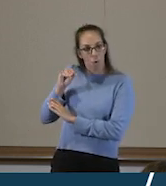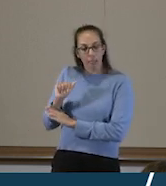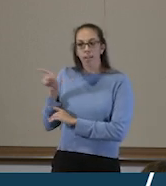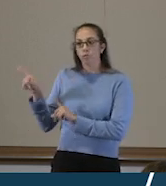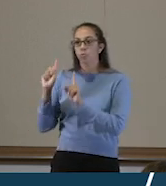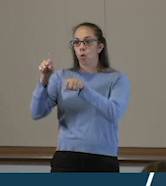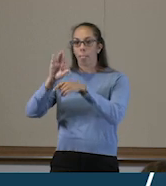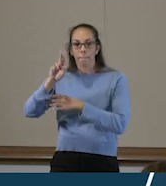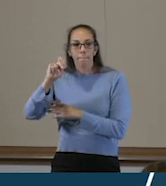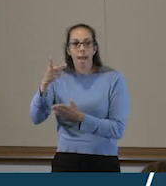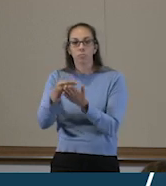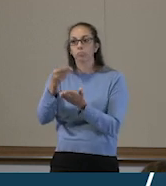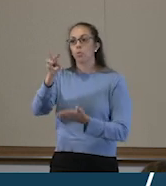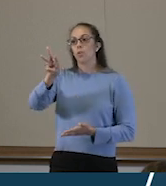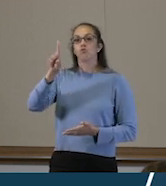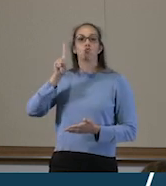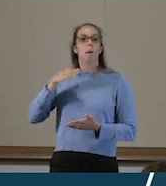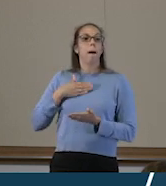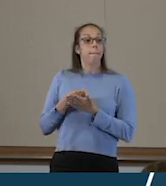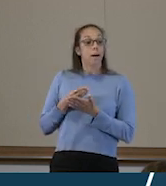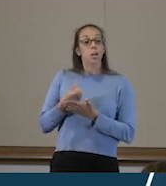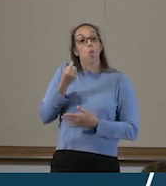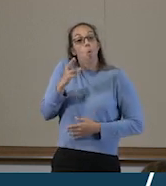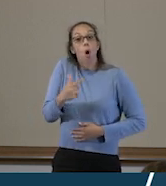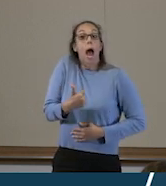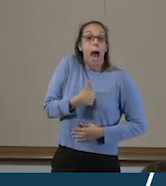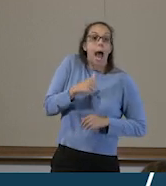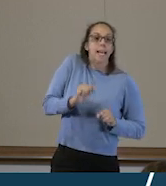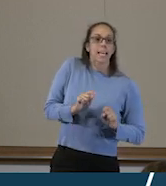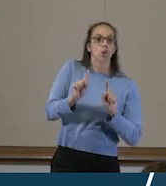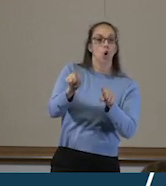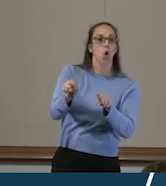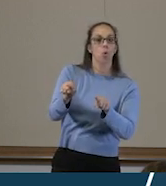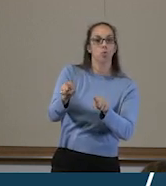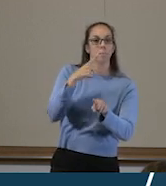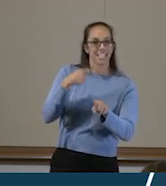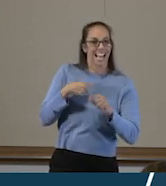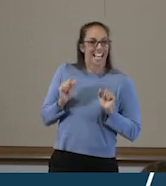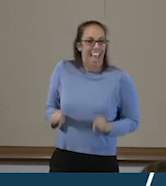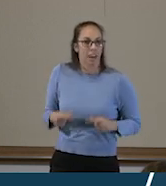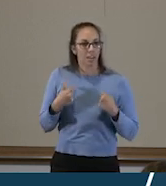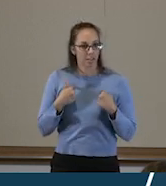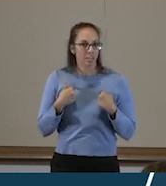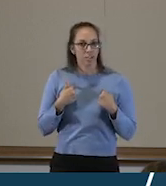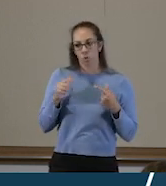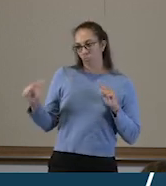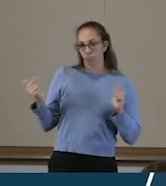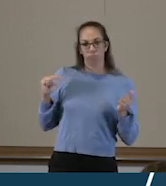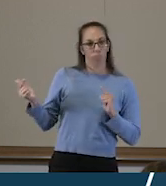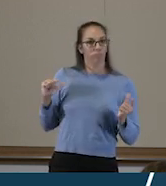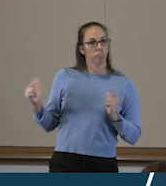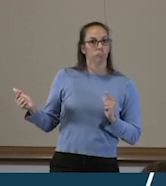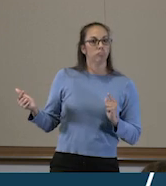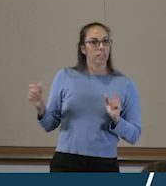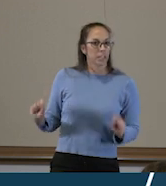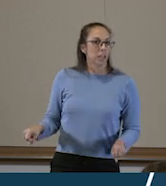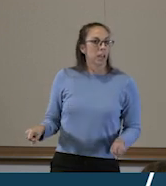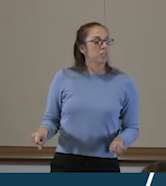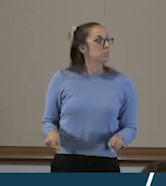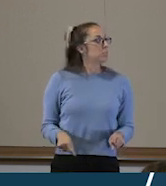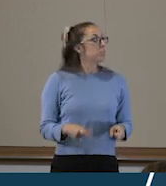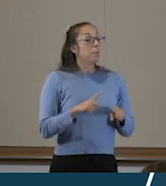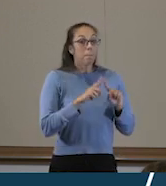$25, or I go to the bank and I withdraw my own $25. And they must act in the principal's best